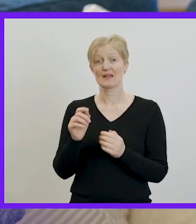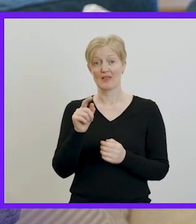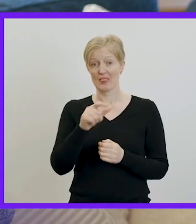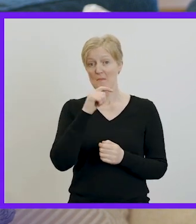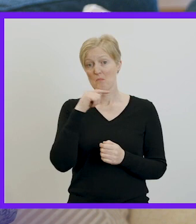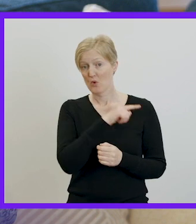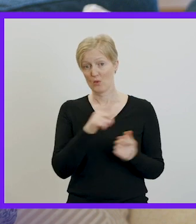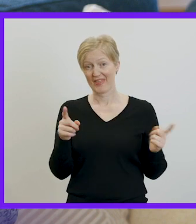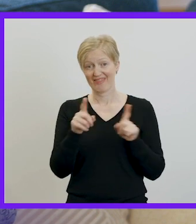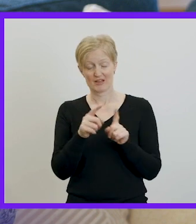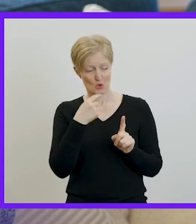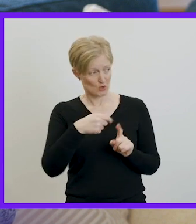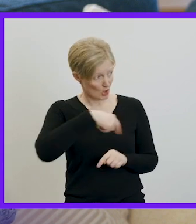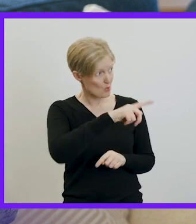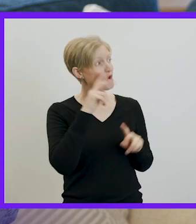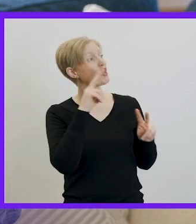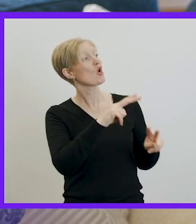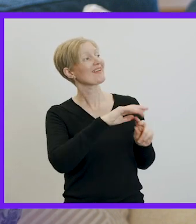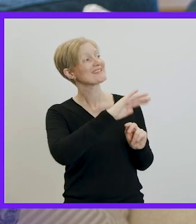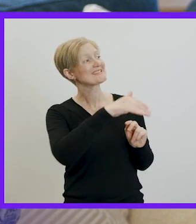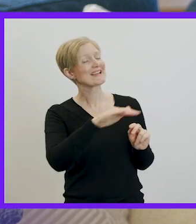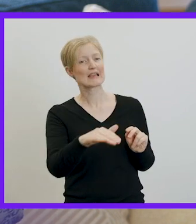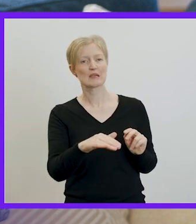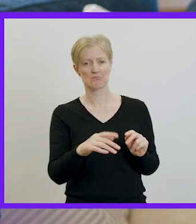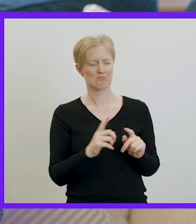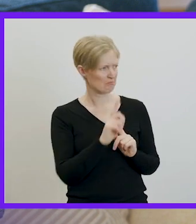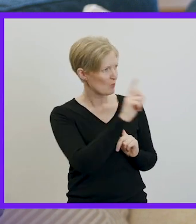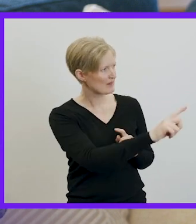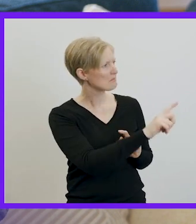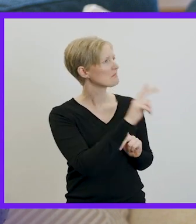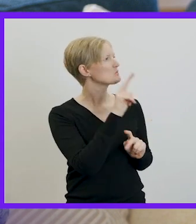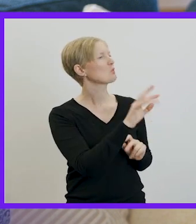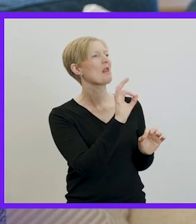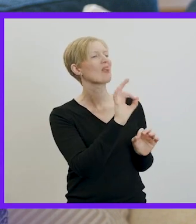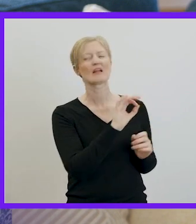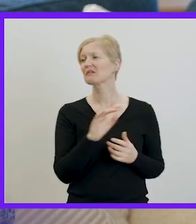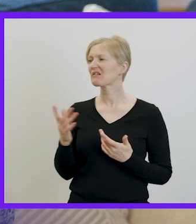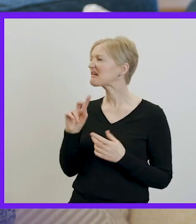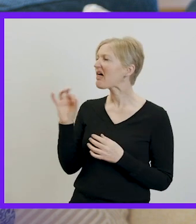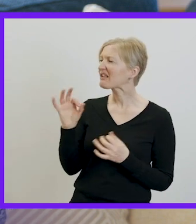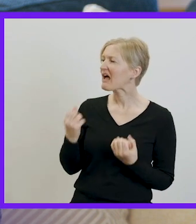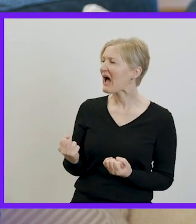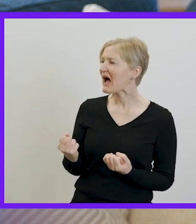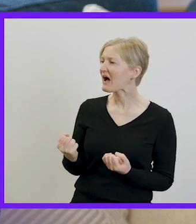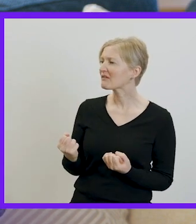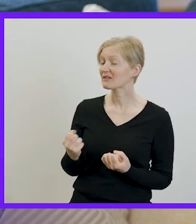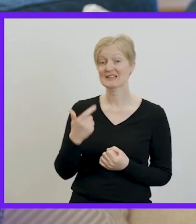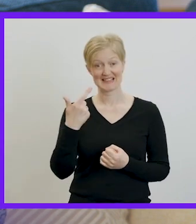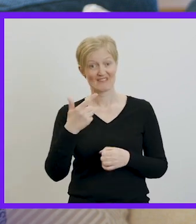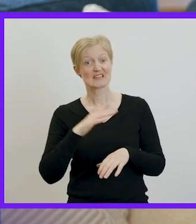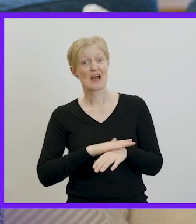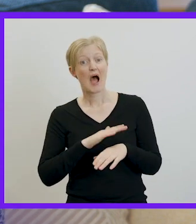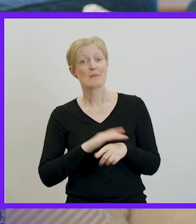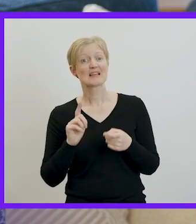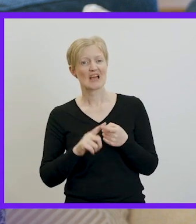towards the sea, he told his servant. And the servant went up and looked. There is nothing there, the servant said.